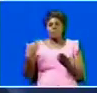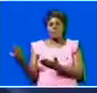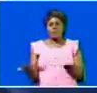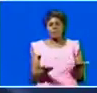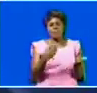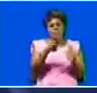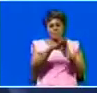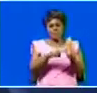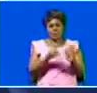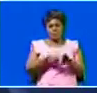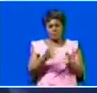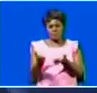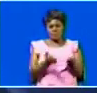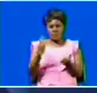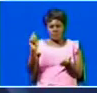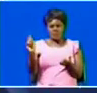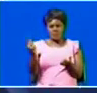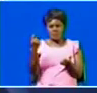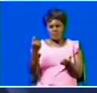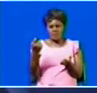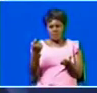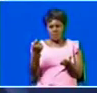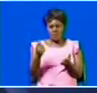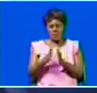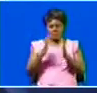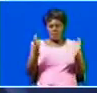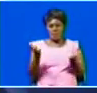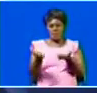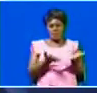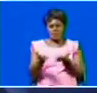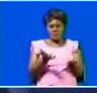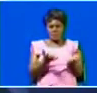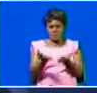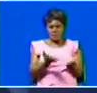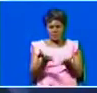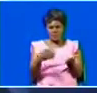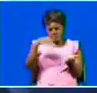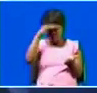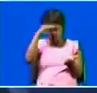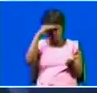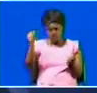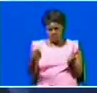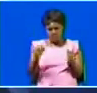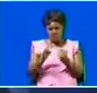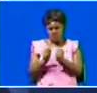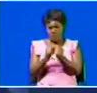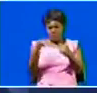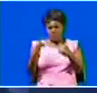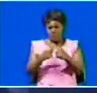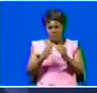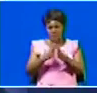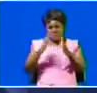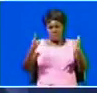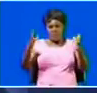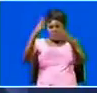Welcome back to the program. It's now time for business, and Kenya is set to witness massive investment in the brewing sector over the next 18 months after one of the world's